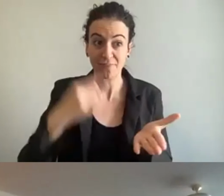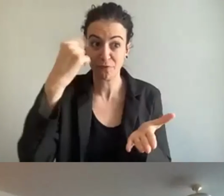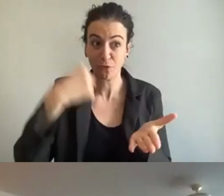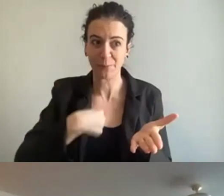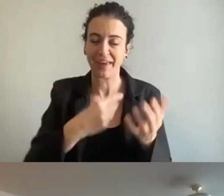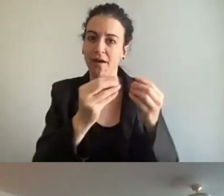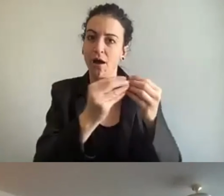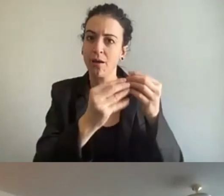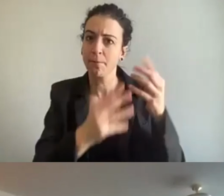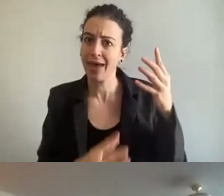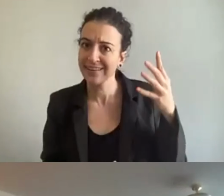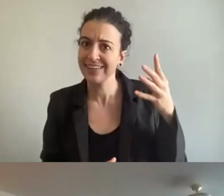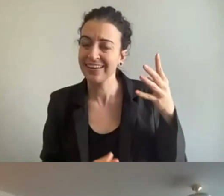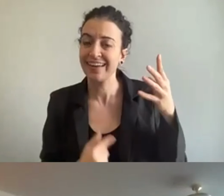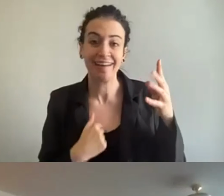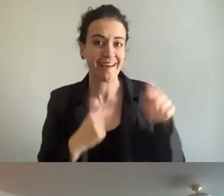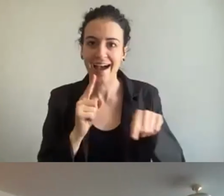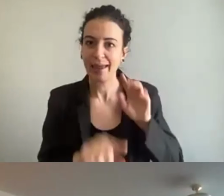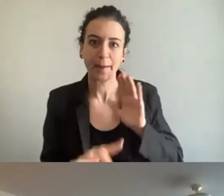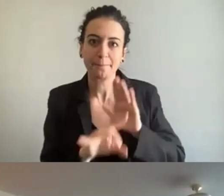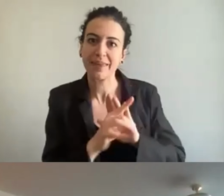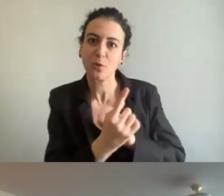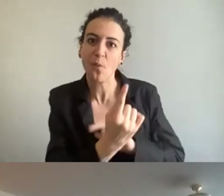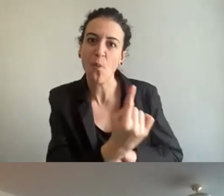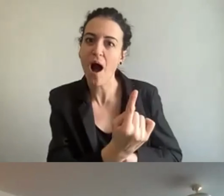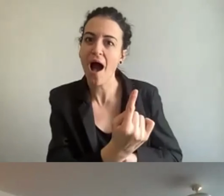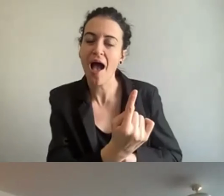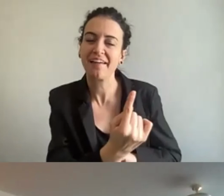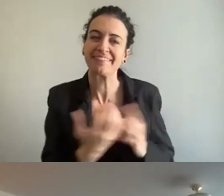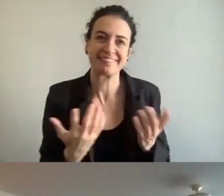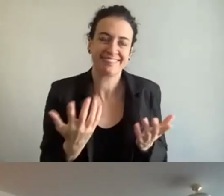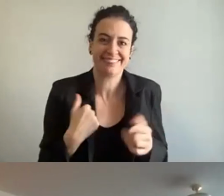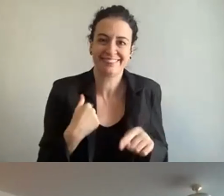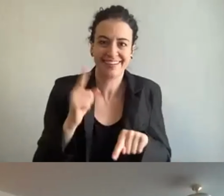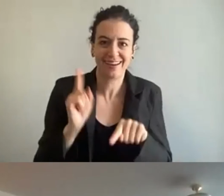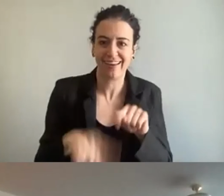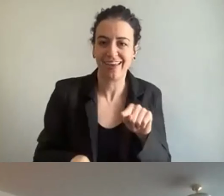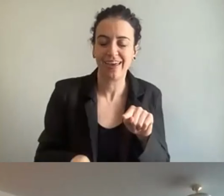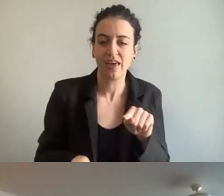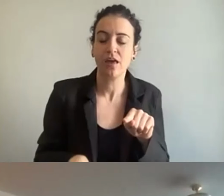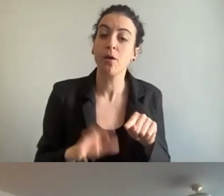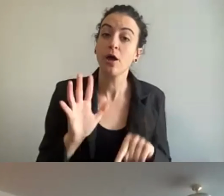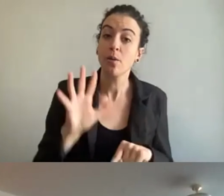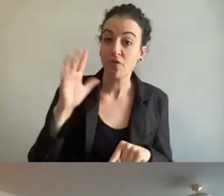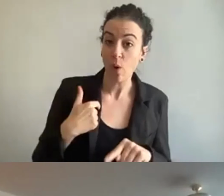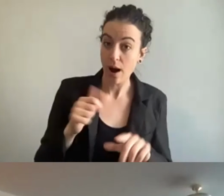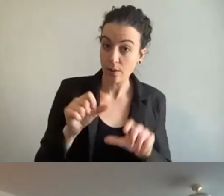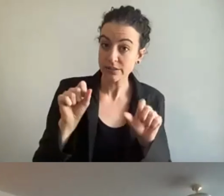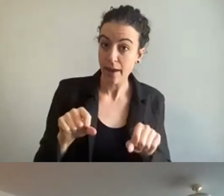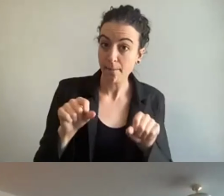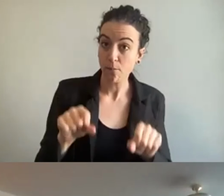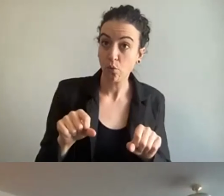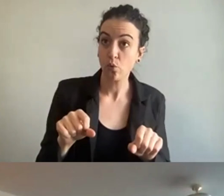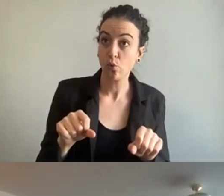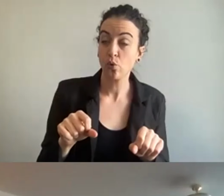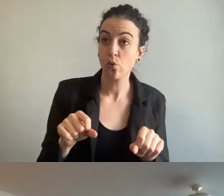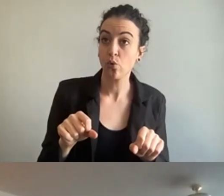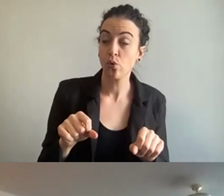one. But before I was able to get